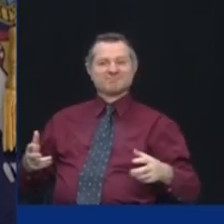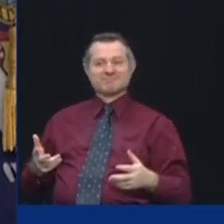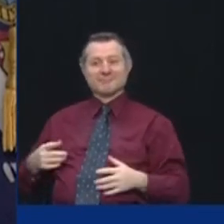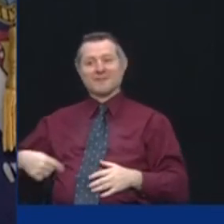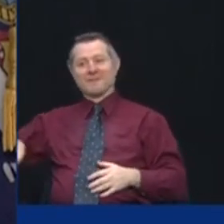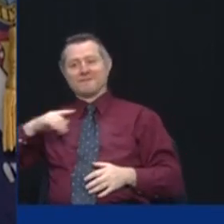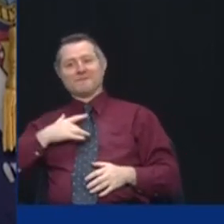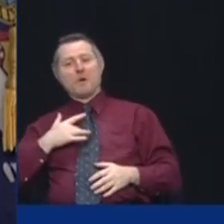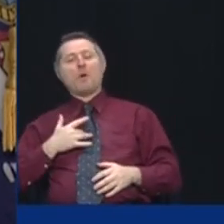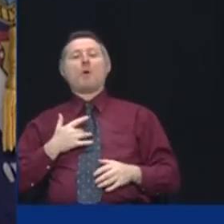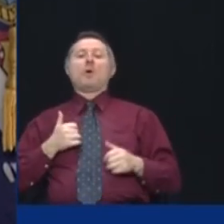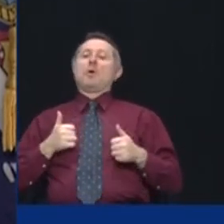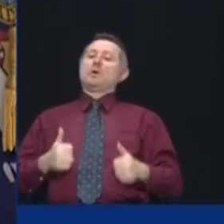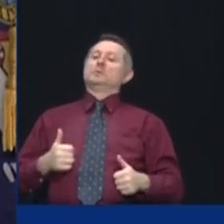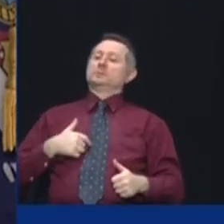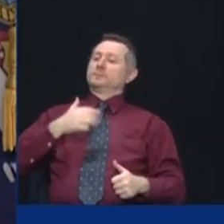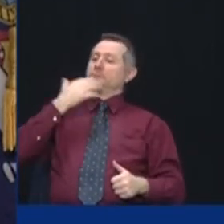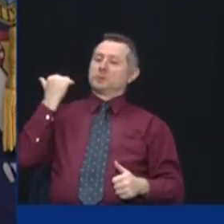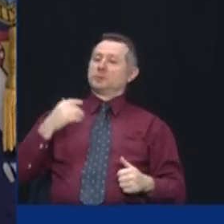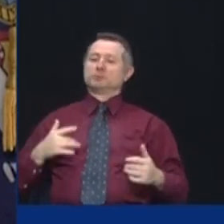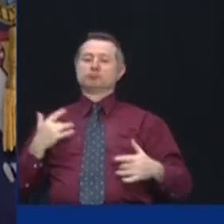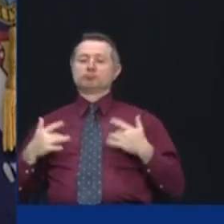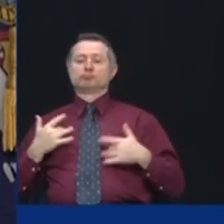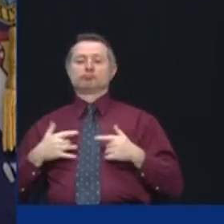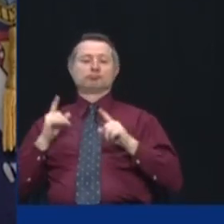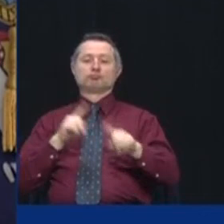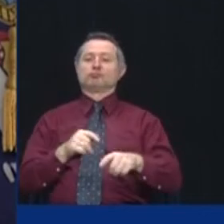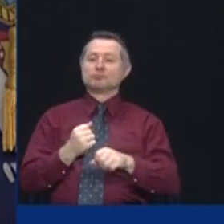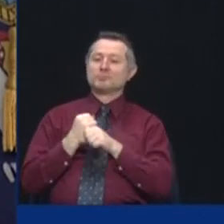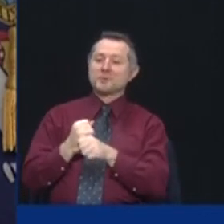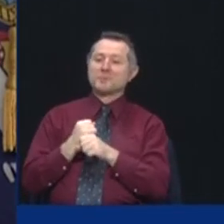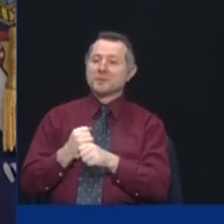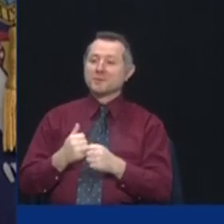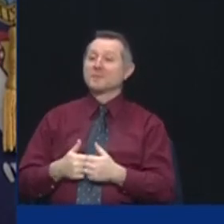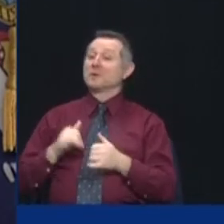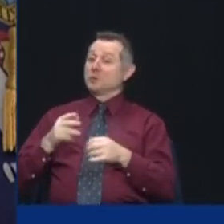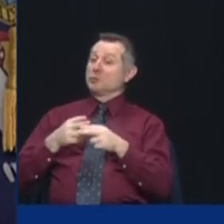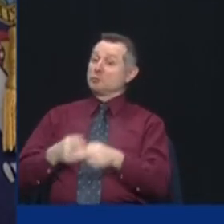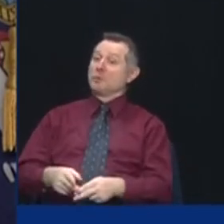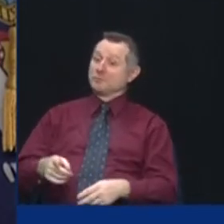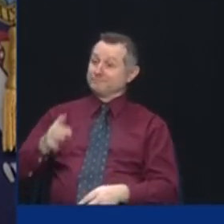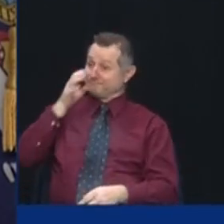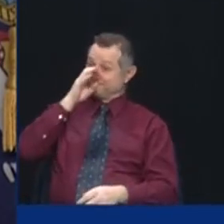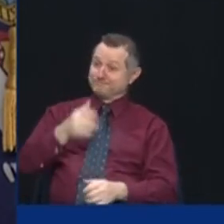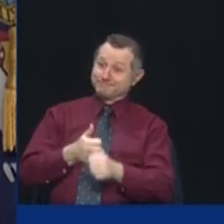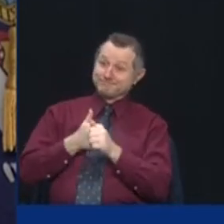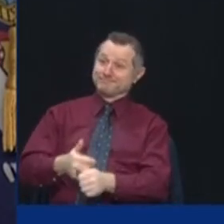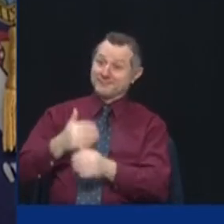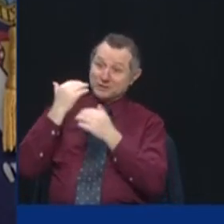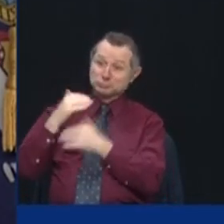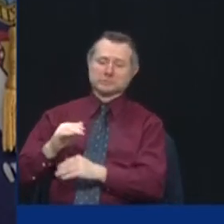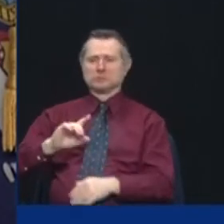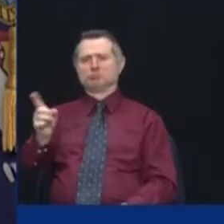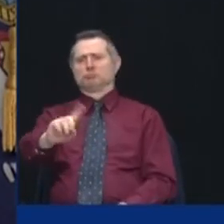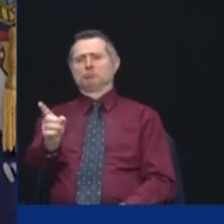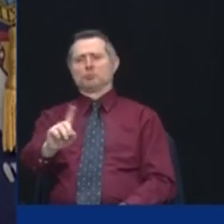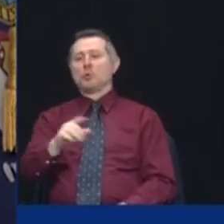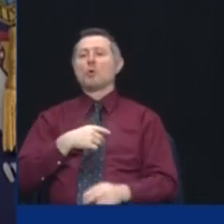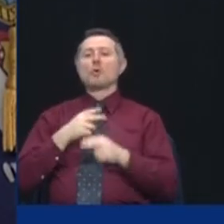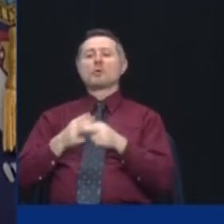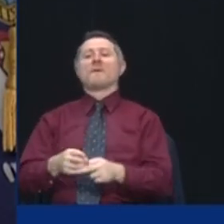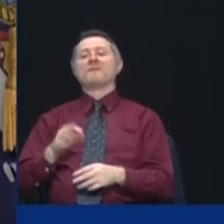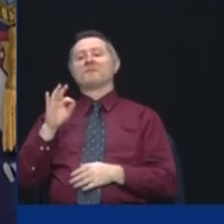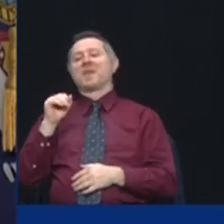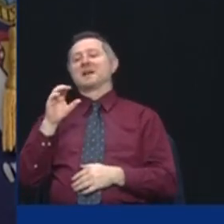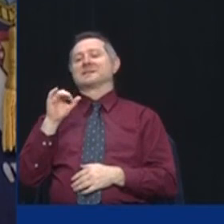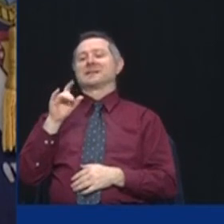willing to go to a ball game. So I don't see them as restrictions. I see them as facilitations as